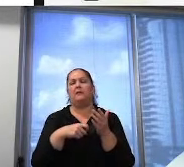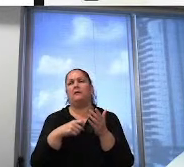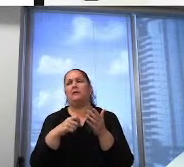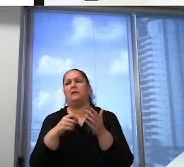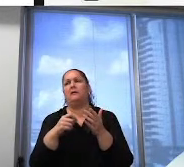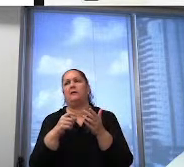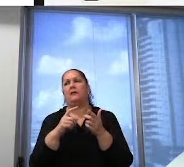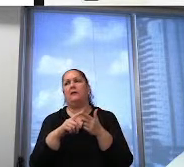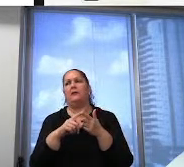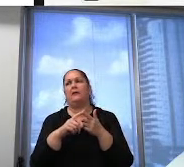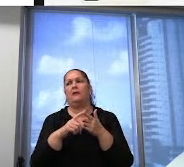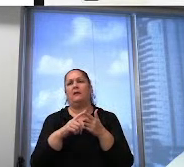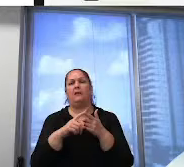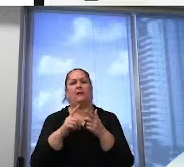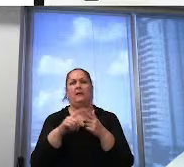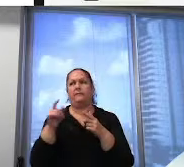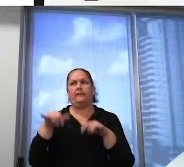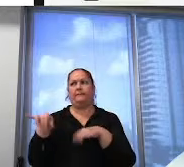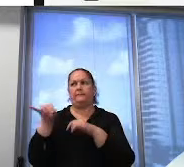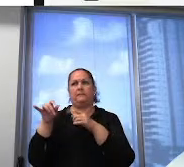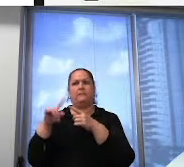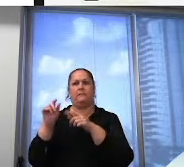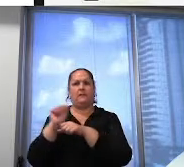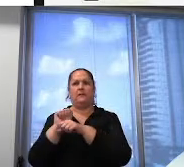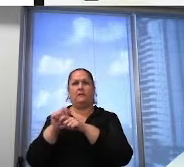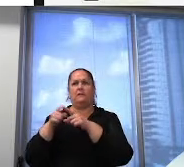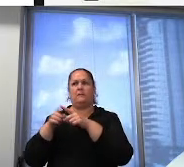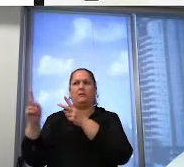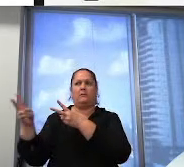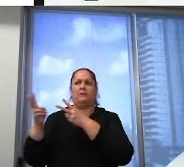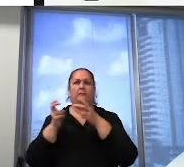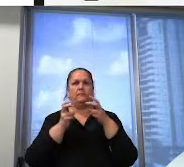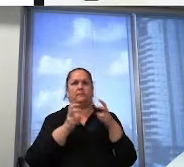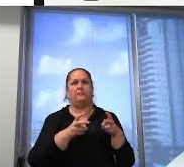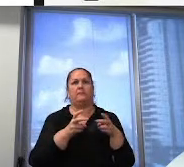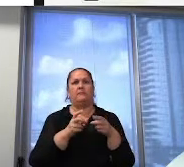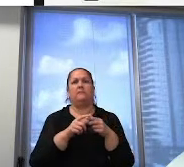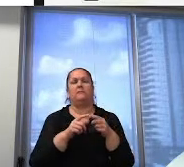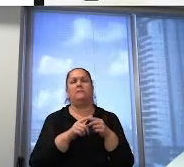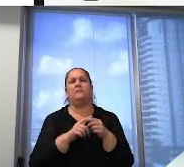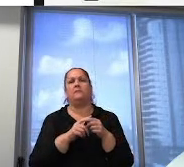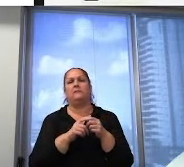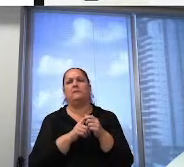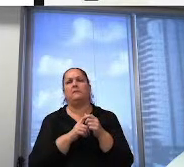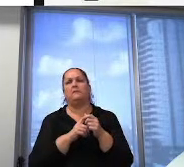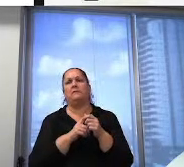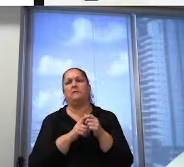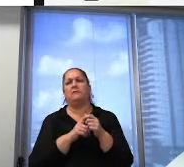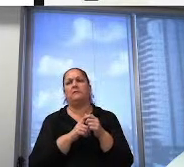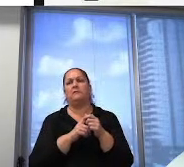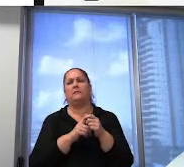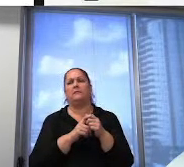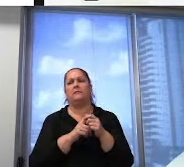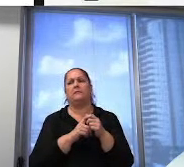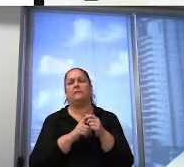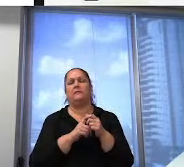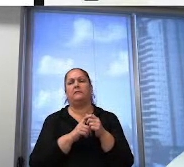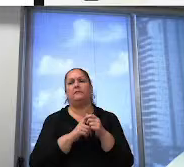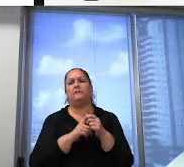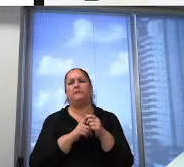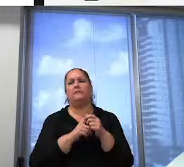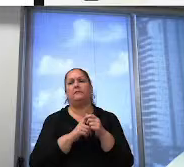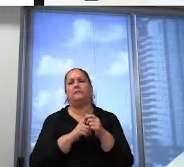that are really straight through from the industry to allow us to be as close as we can on these estimations.